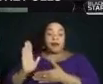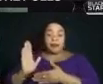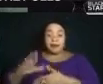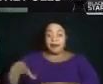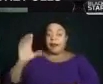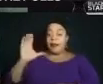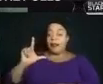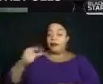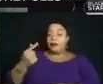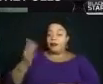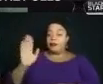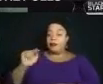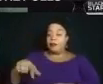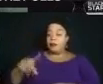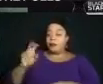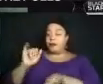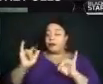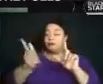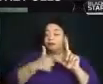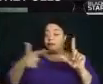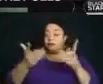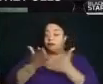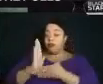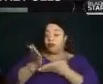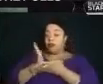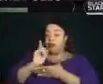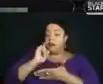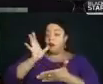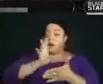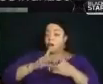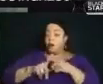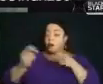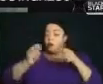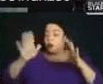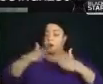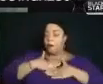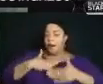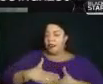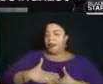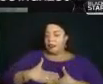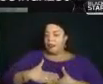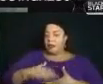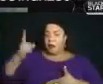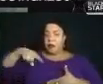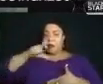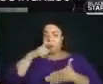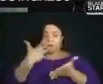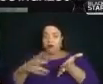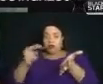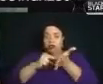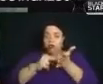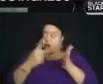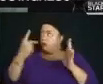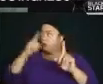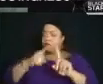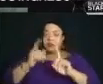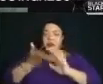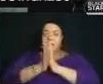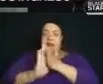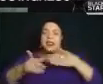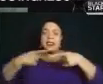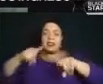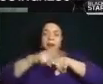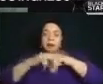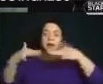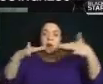for peace in the time of war. Those who have demanded that children be treated right. And those who have